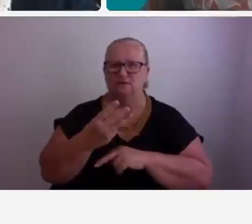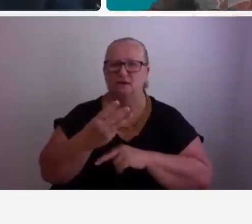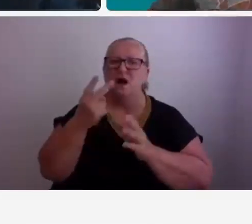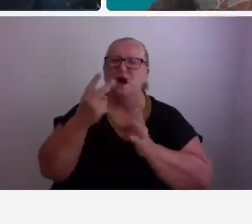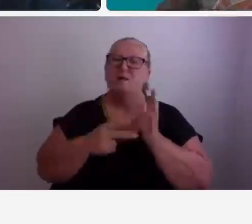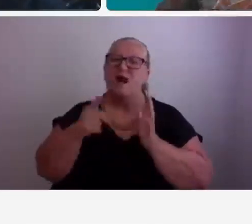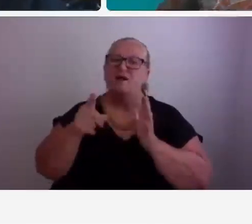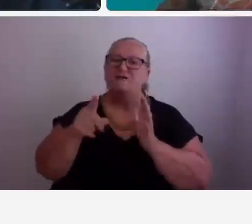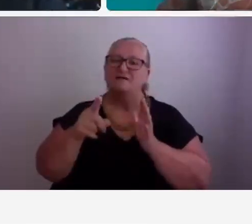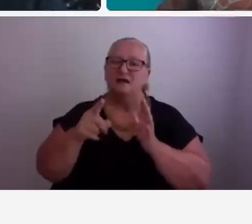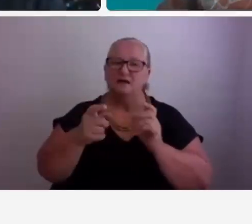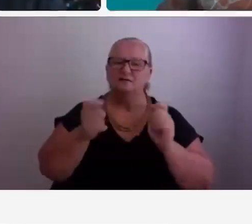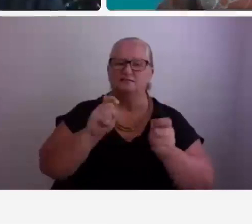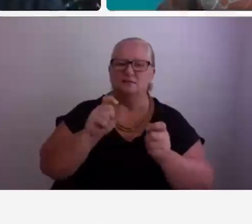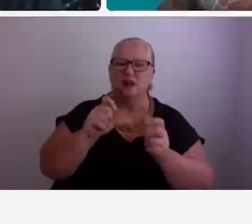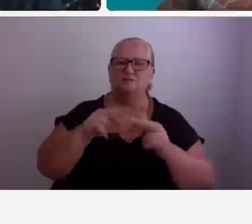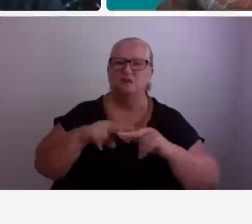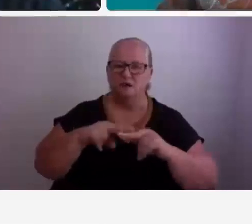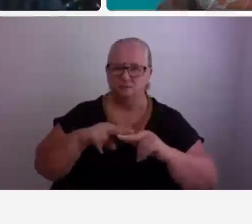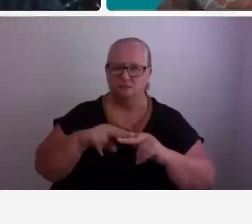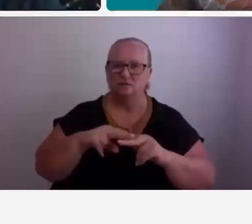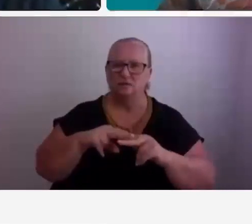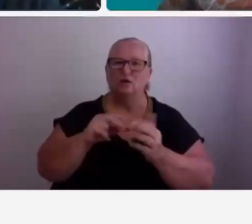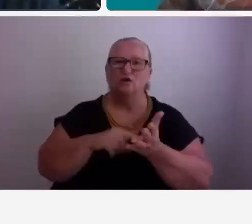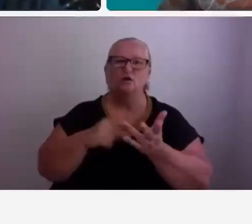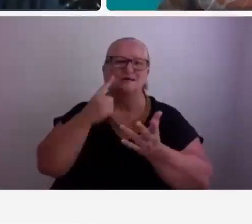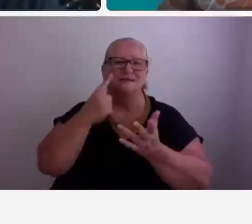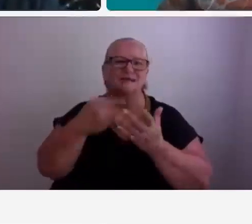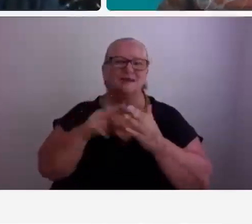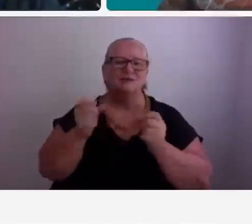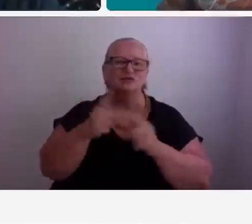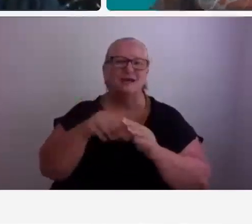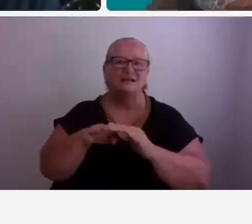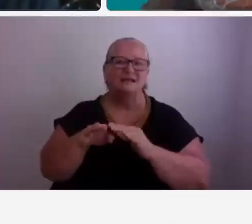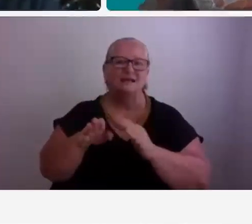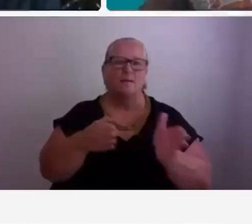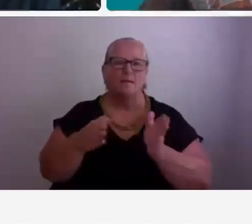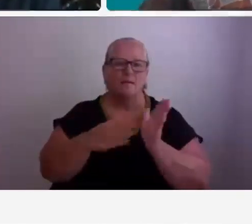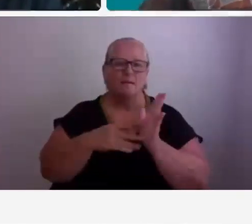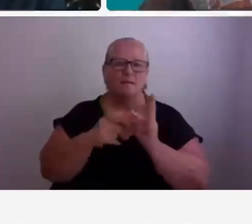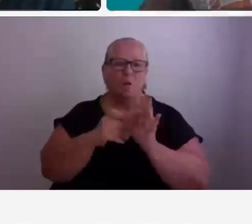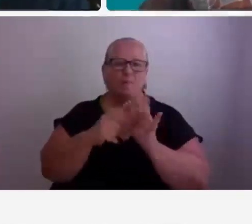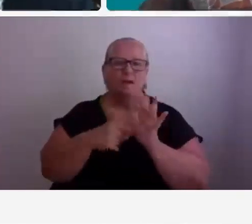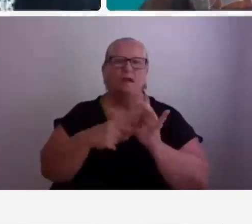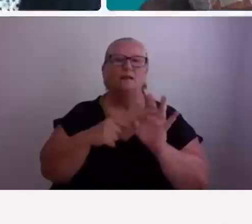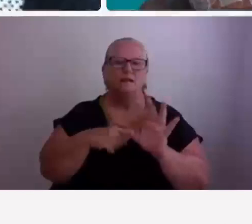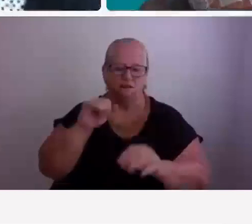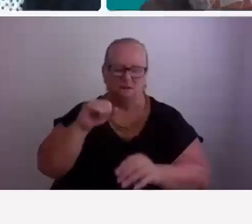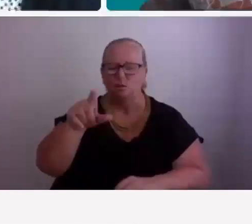the reclassification process is if there's a change in mobility. So yes, you would be able to seek a